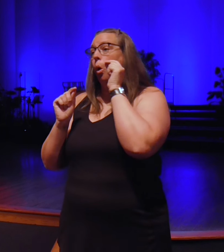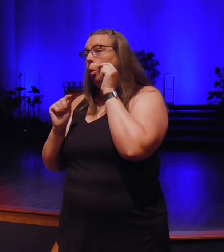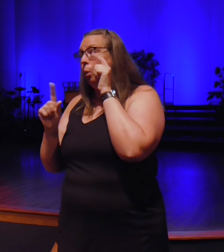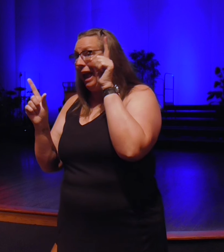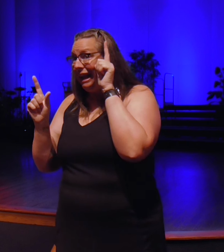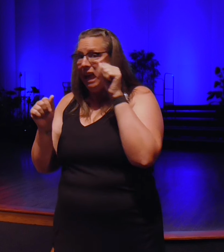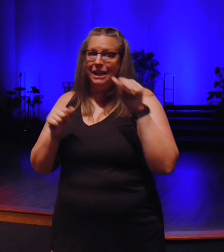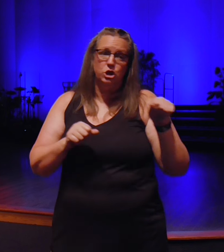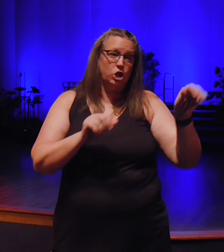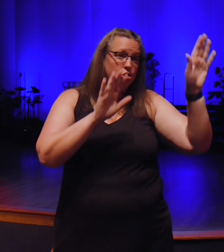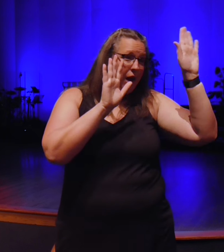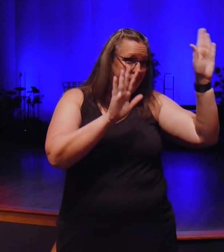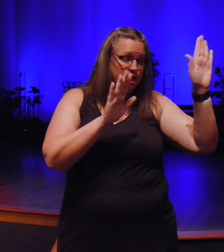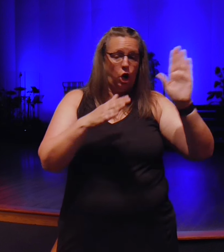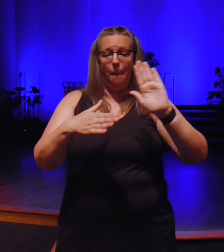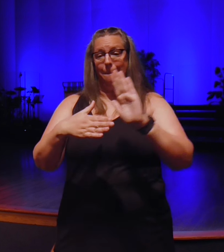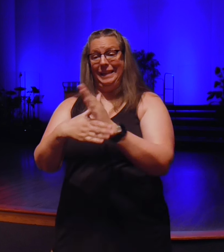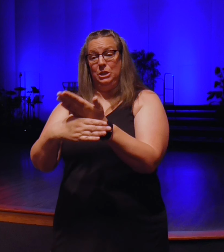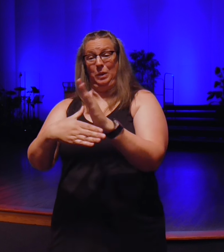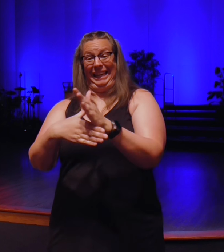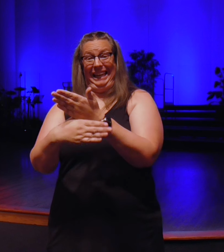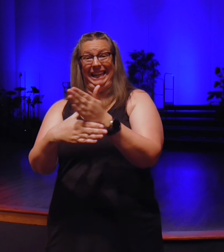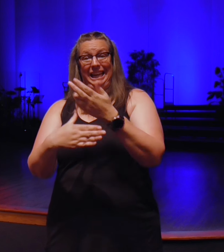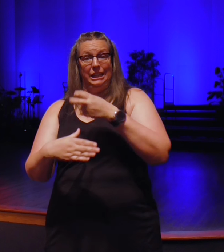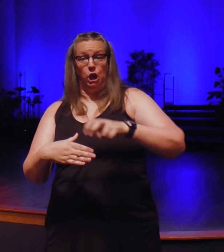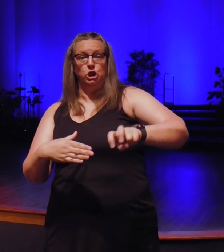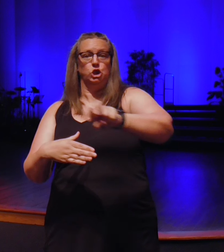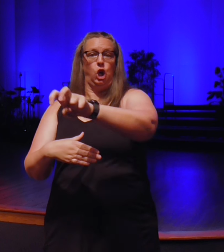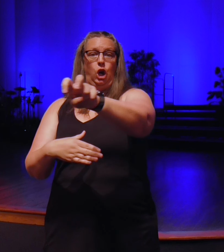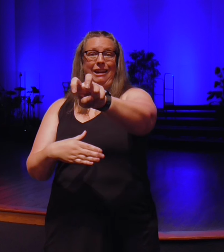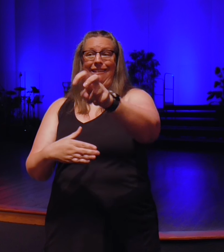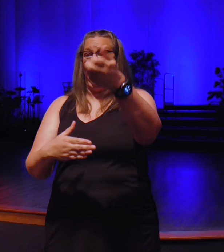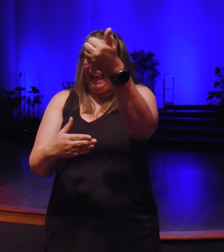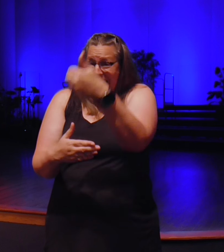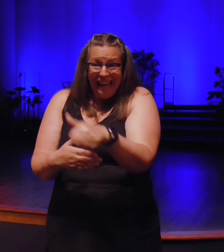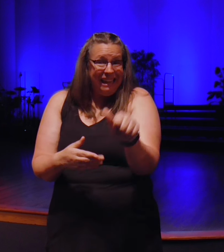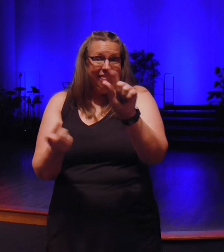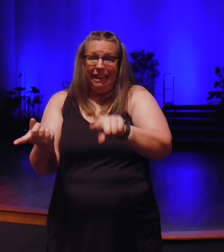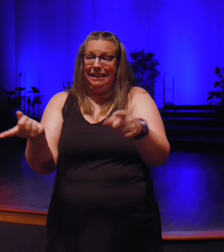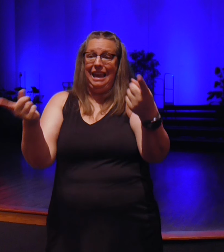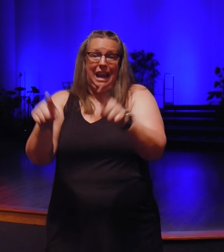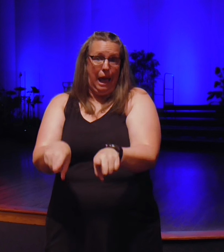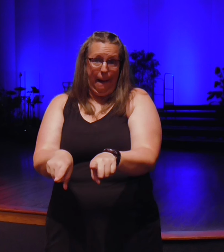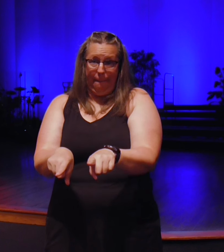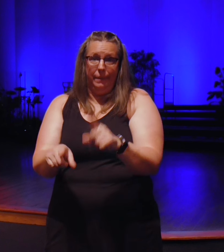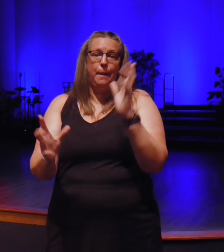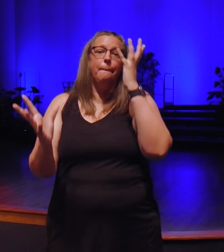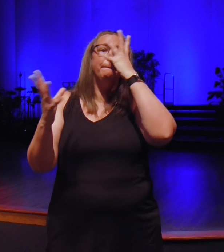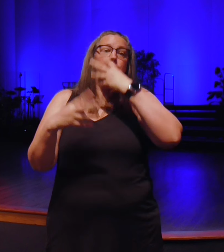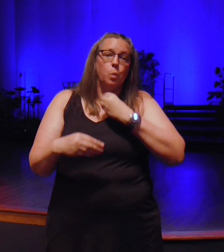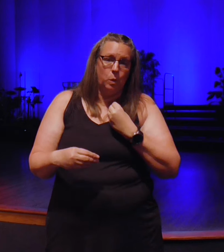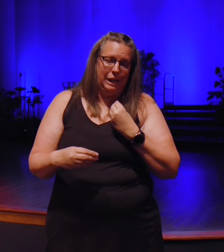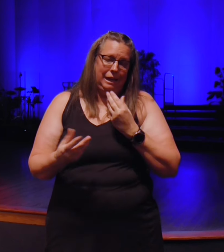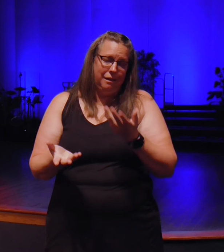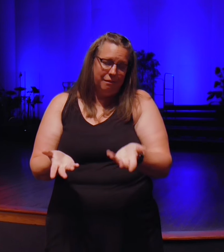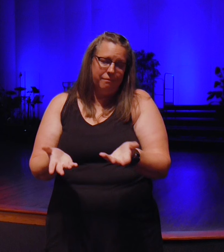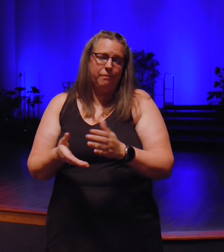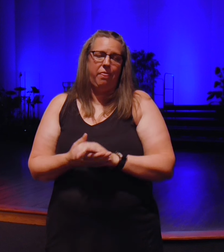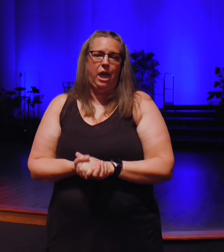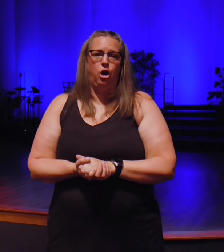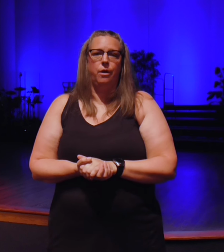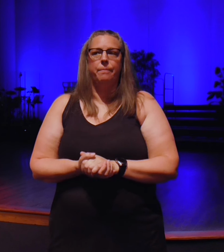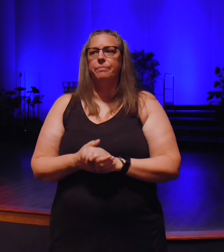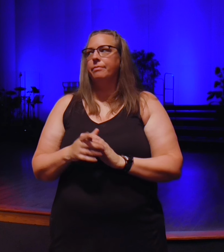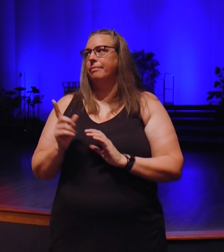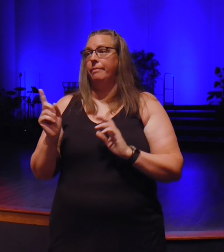and each life. Between them, the journey where anything can happen, the beauty and the frailty.